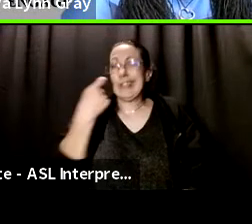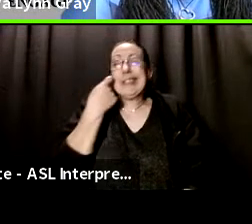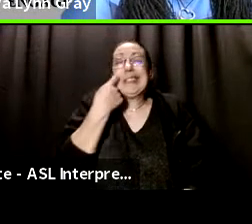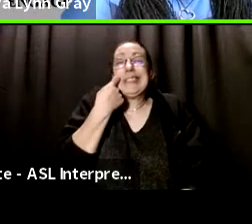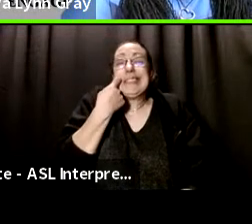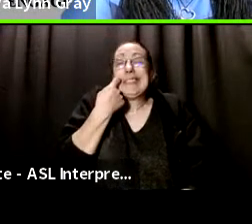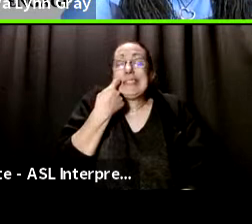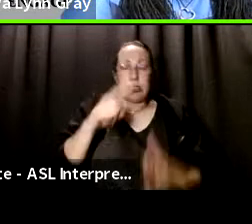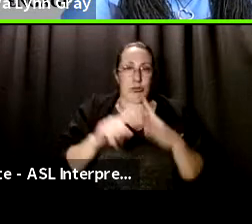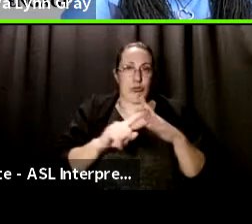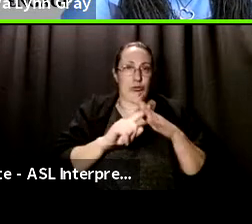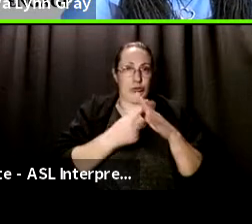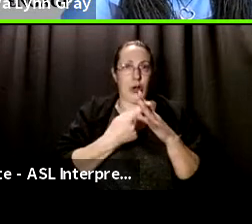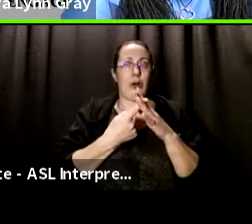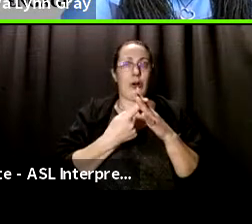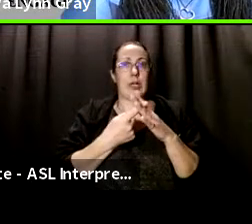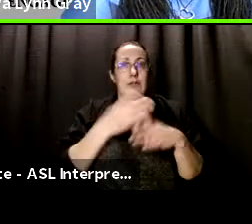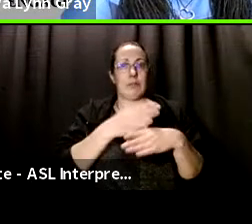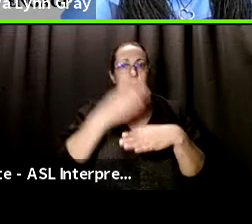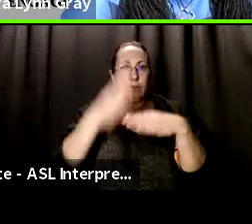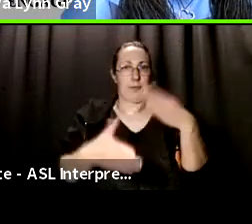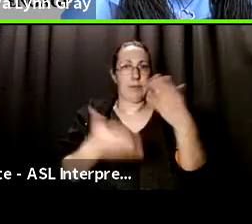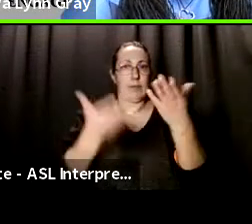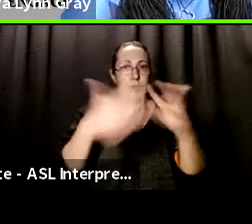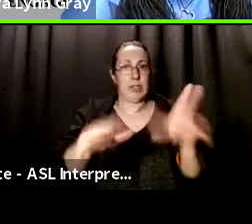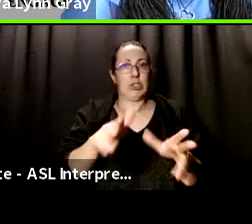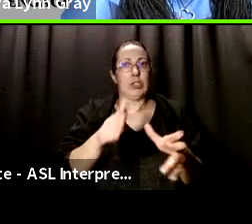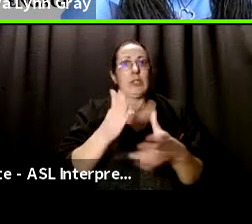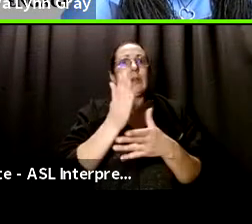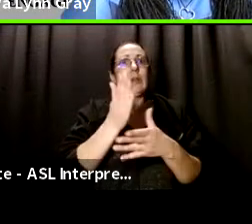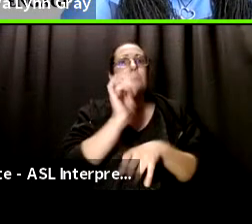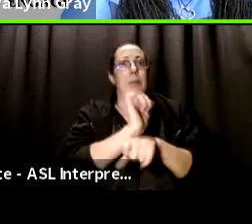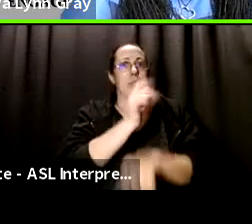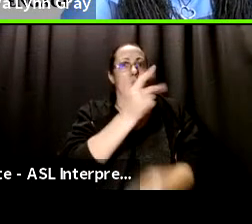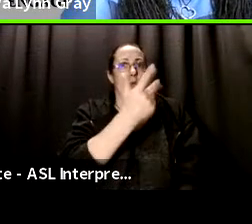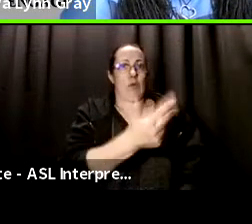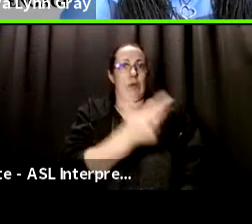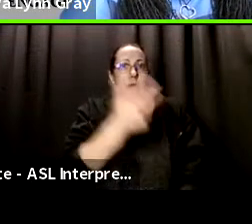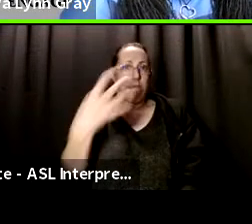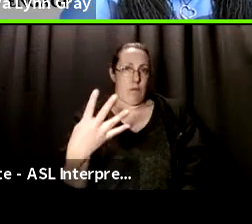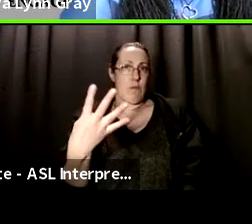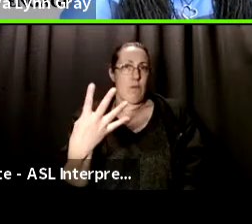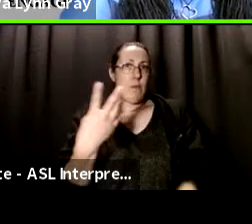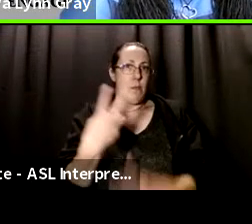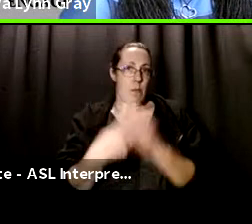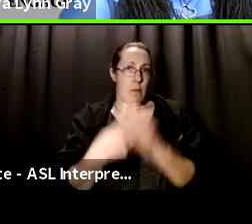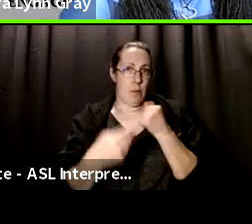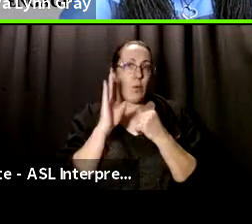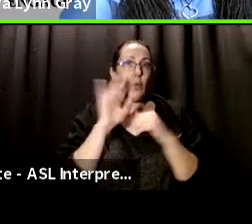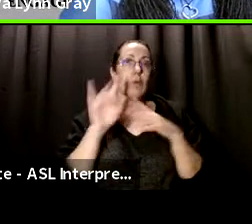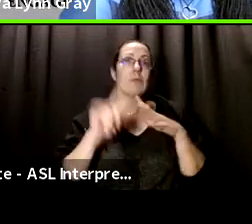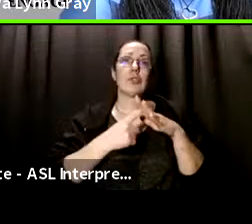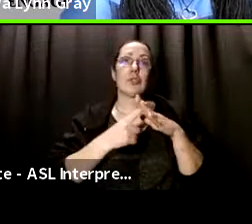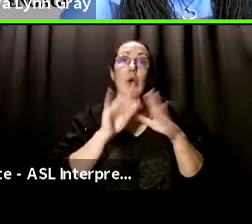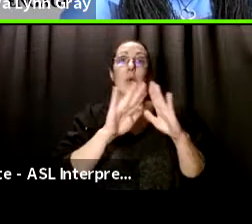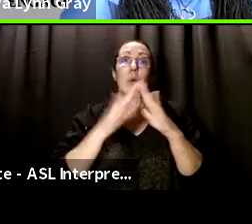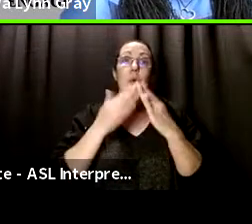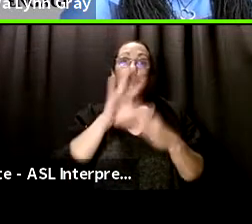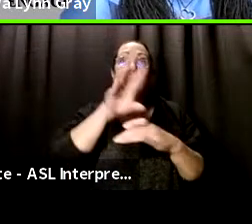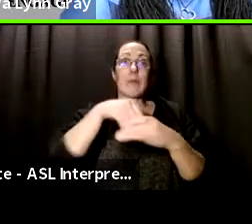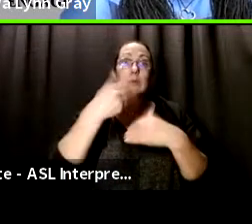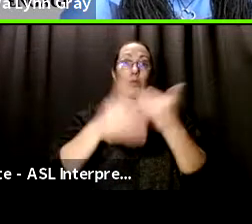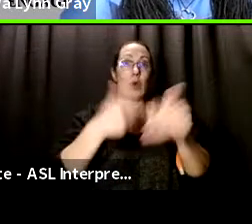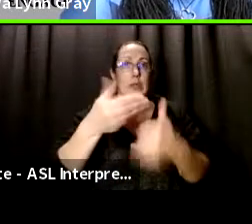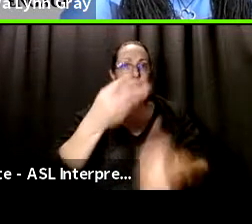to finish tasks 3 and 4. And we will begin the community engagement